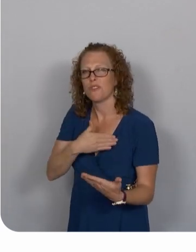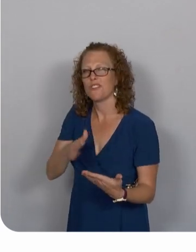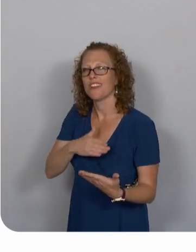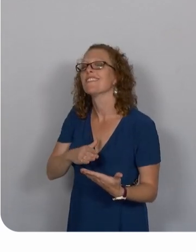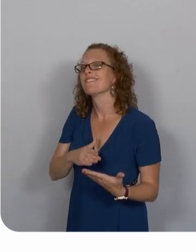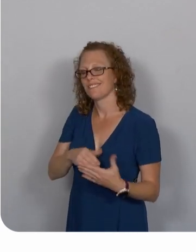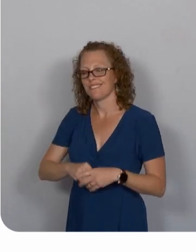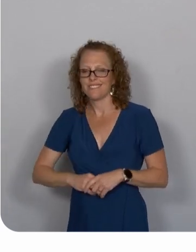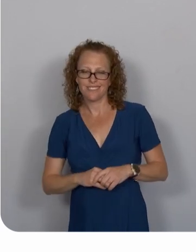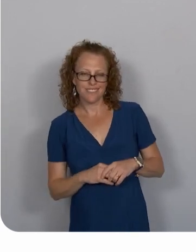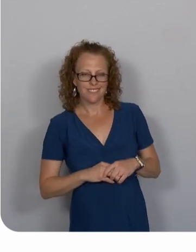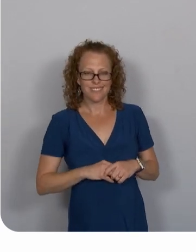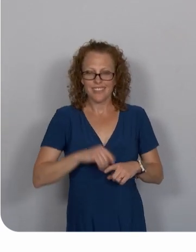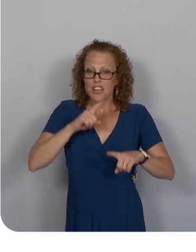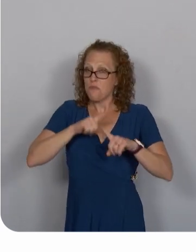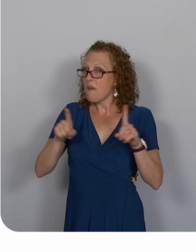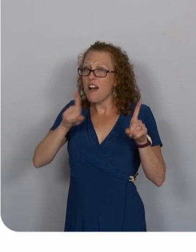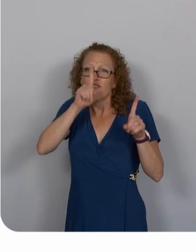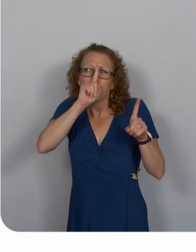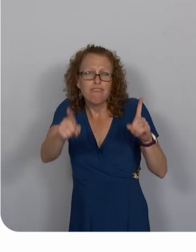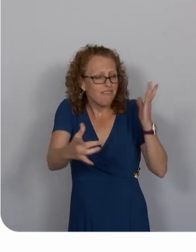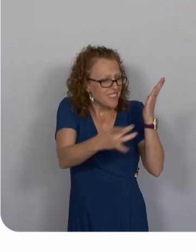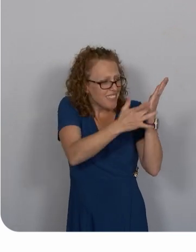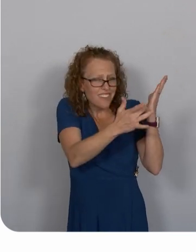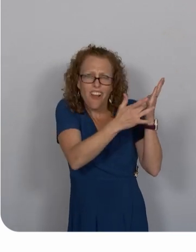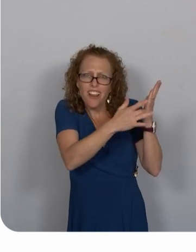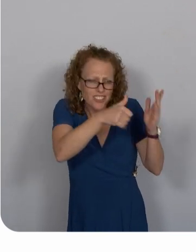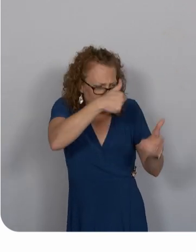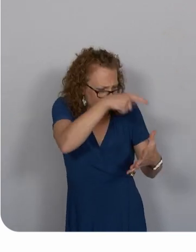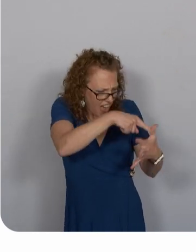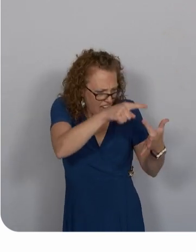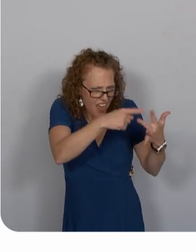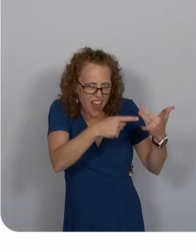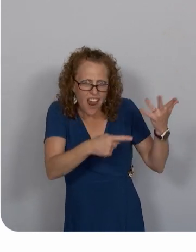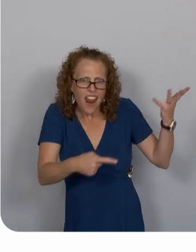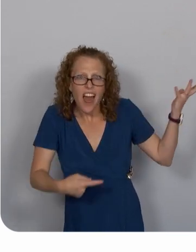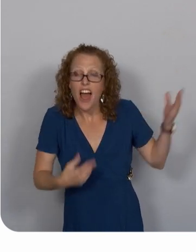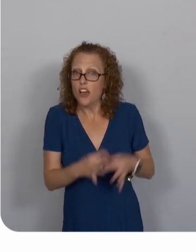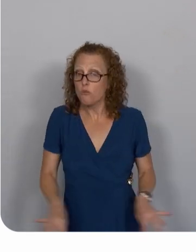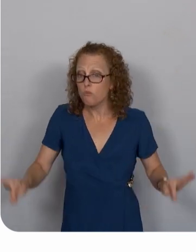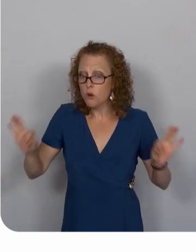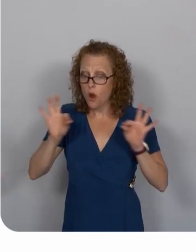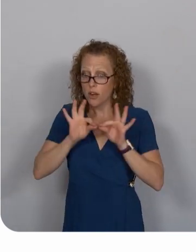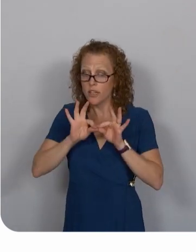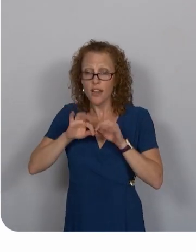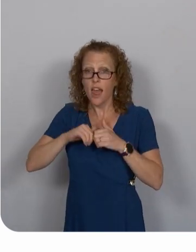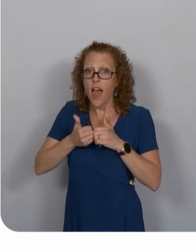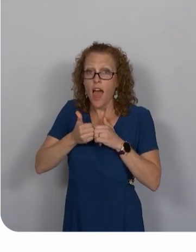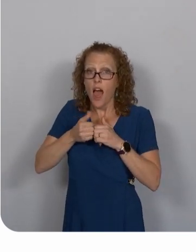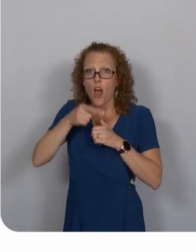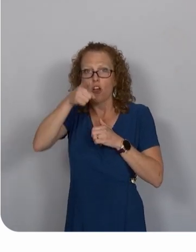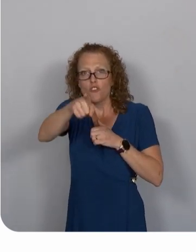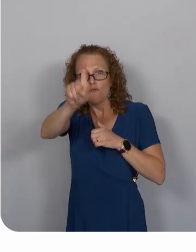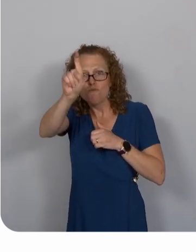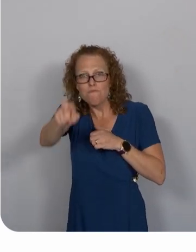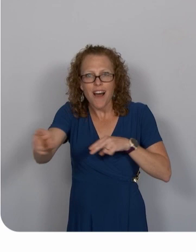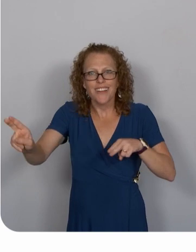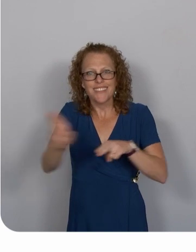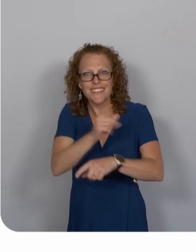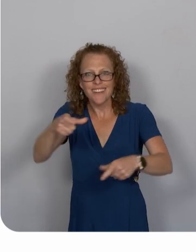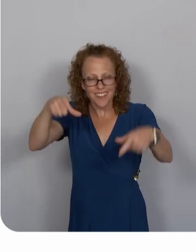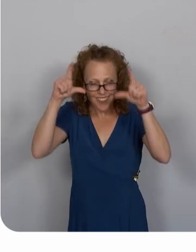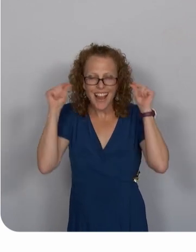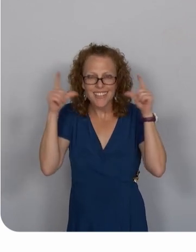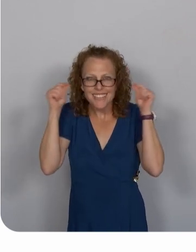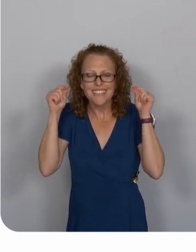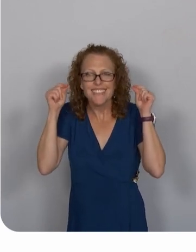Yeah. But all of this technology, it only matters when you're actually wearing the glasses. So, we